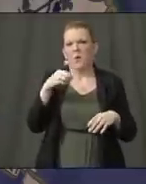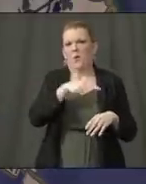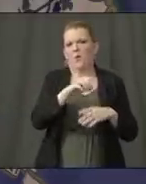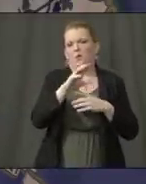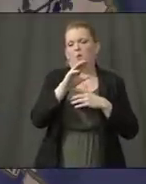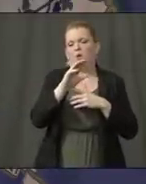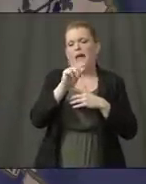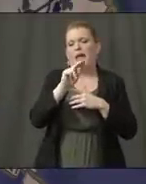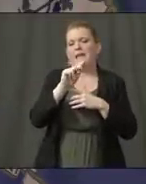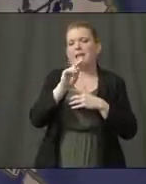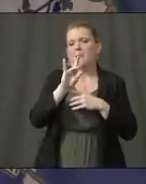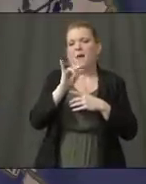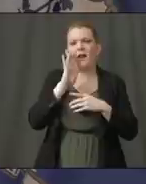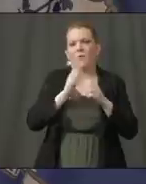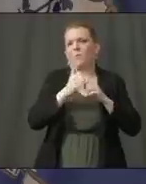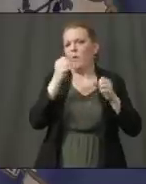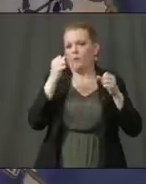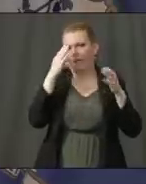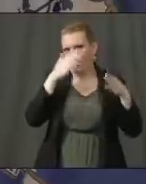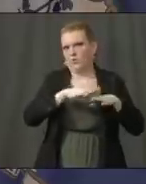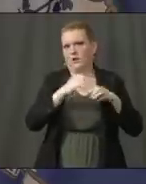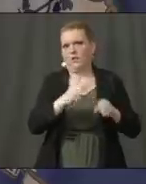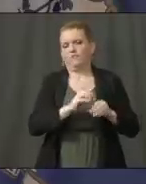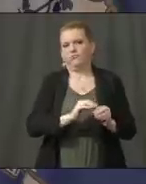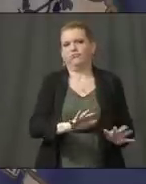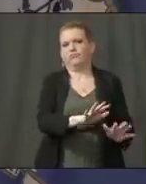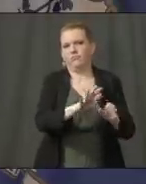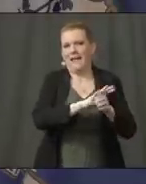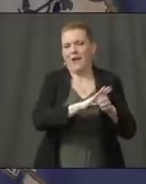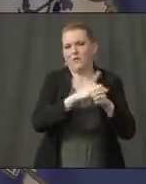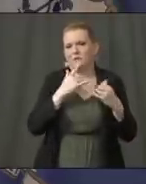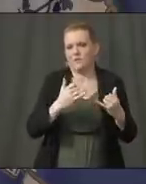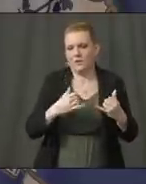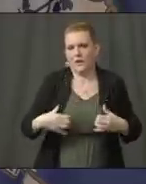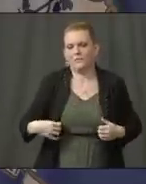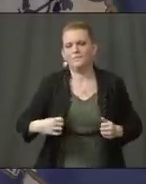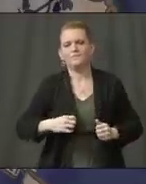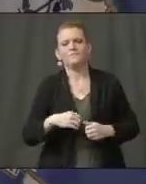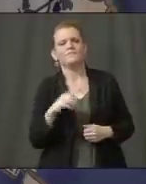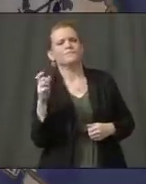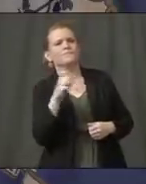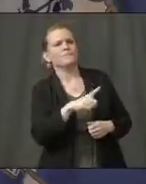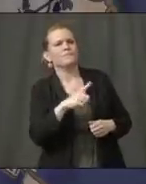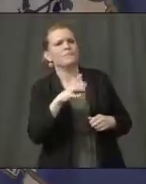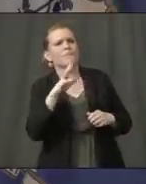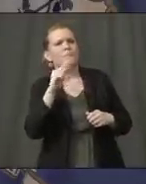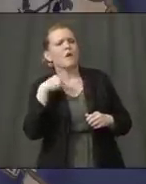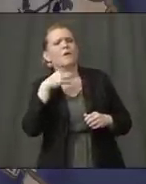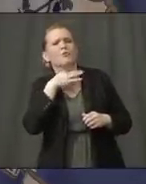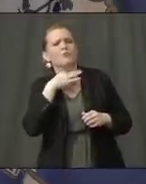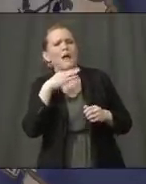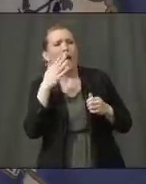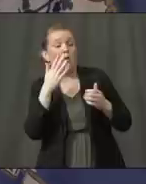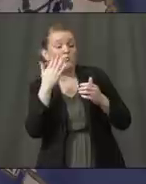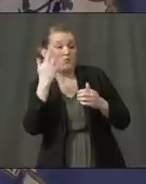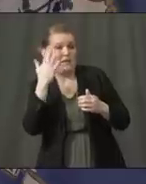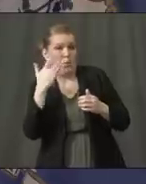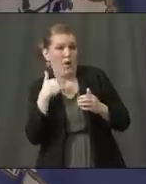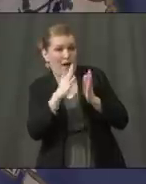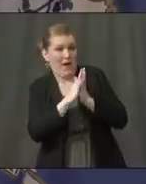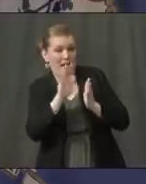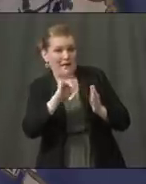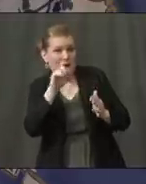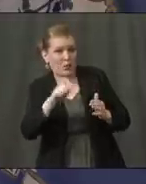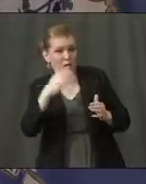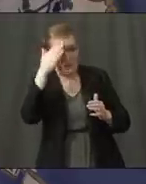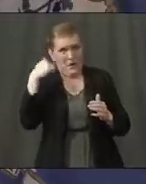which Connecticut will be relying on something that isn't exactly available right now.